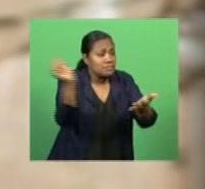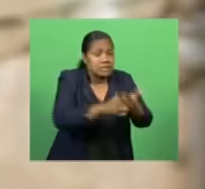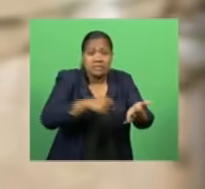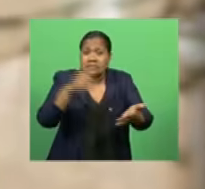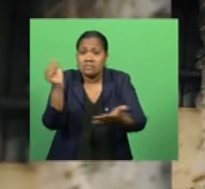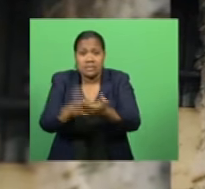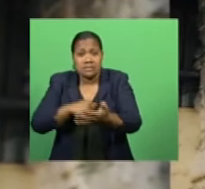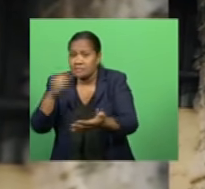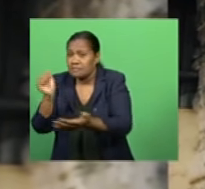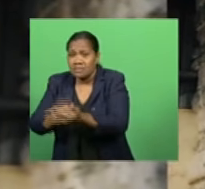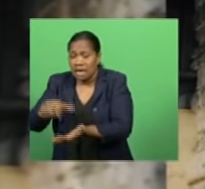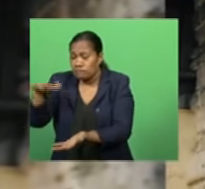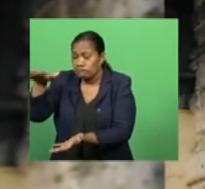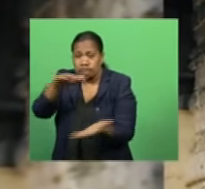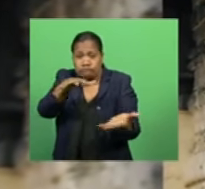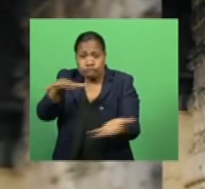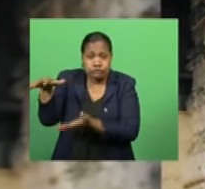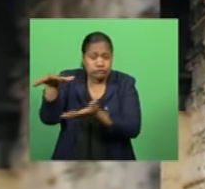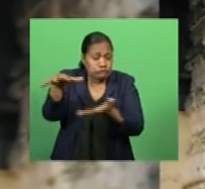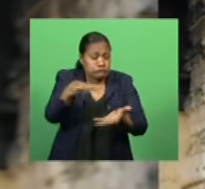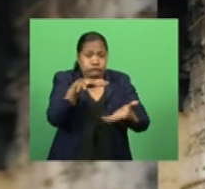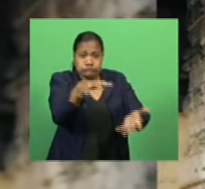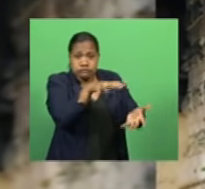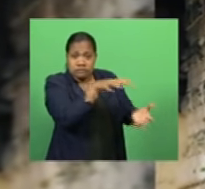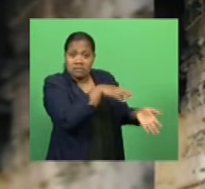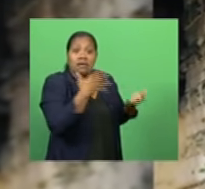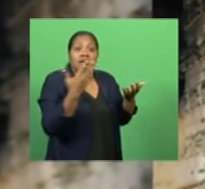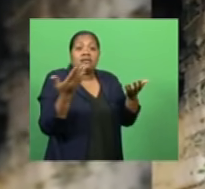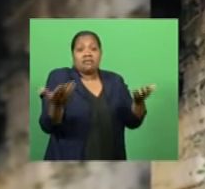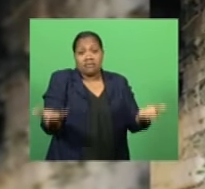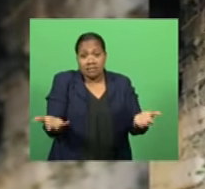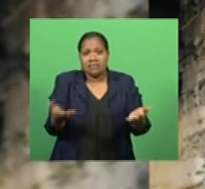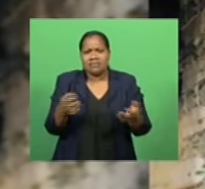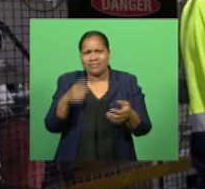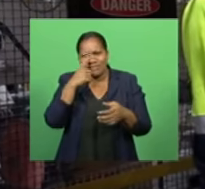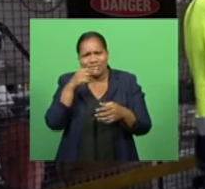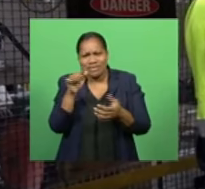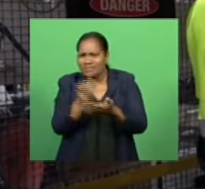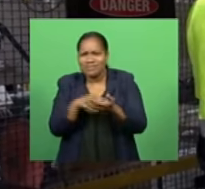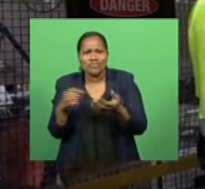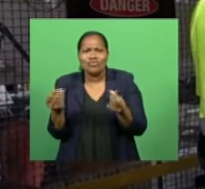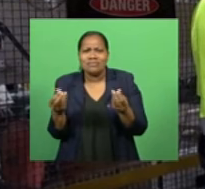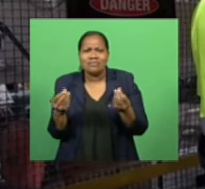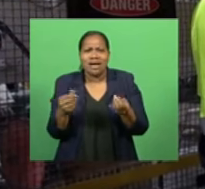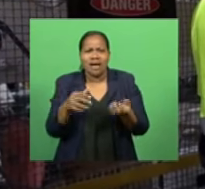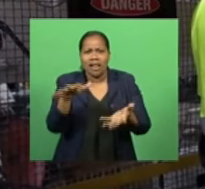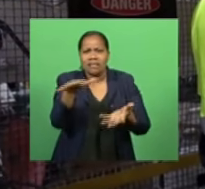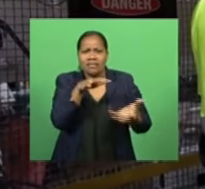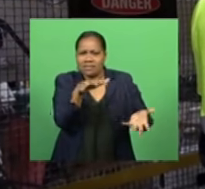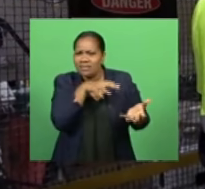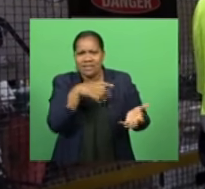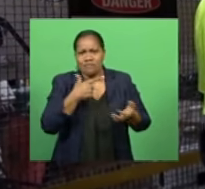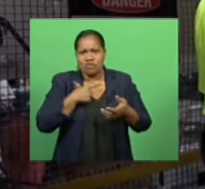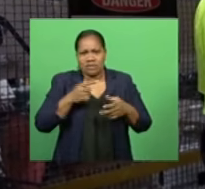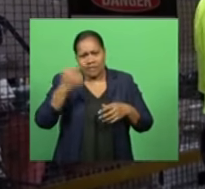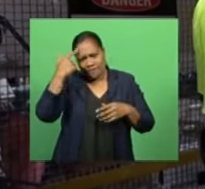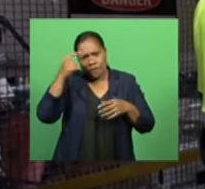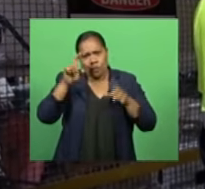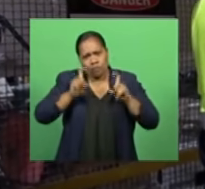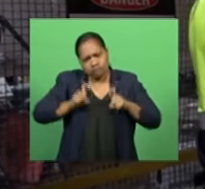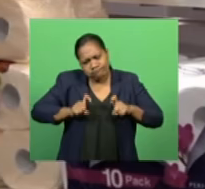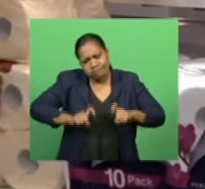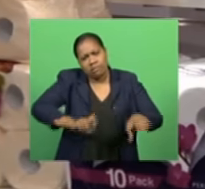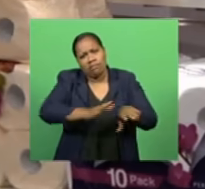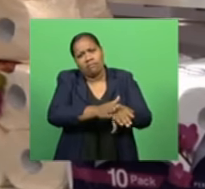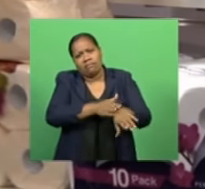thinking that, okay, lockdown will be for a prolonged period of time. Another manufacturer, Asilio exports to about